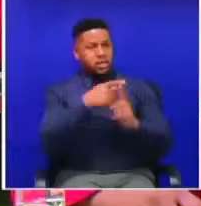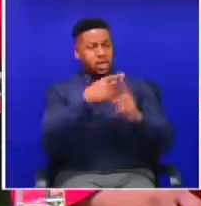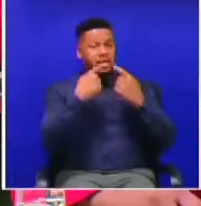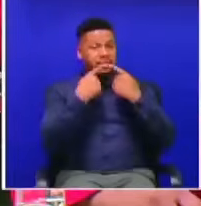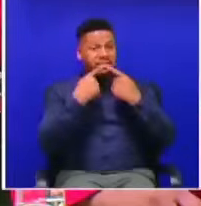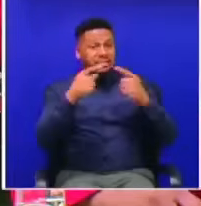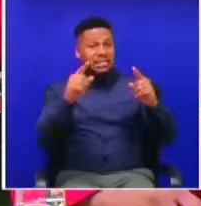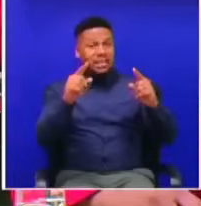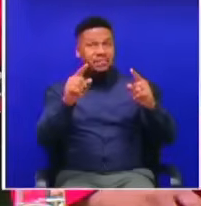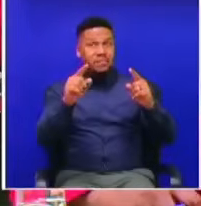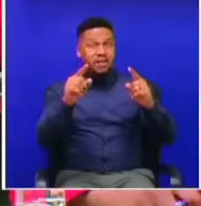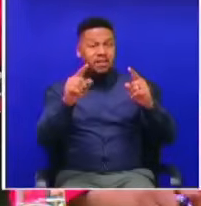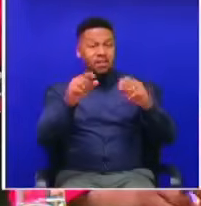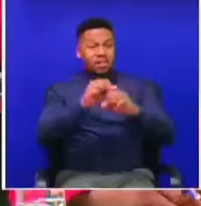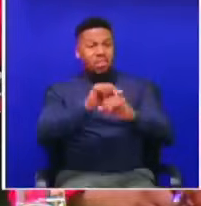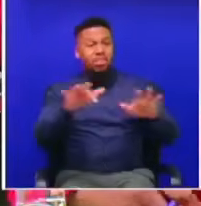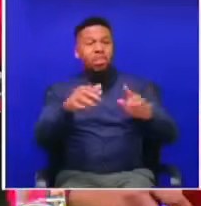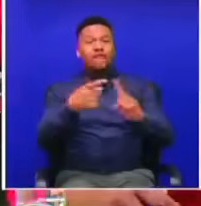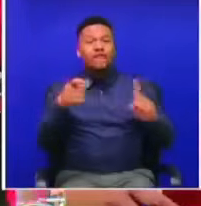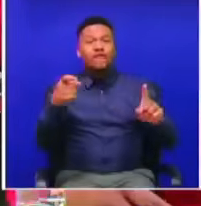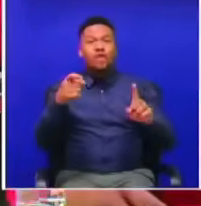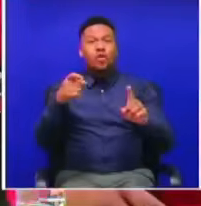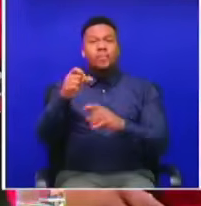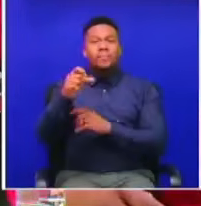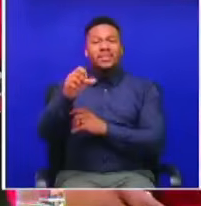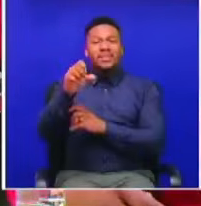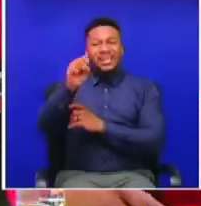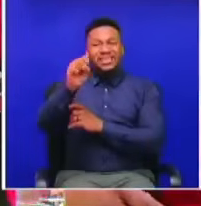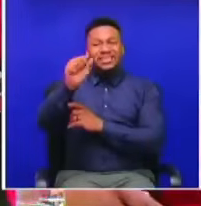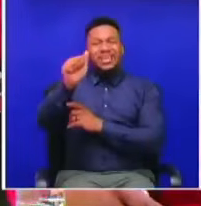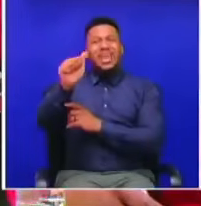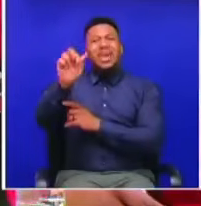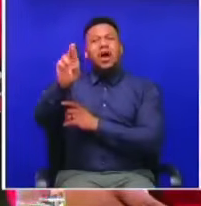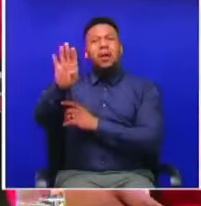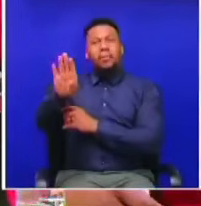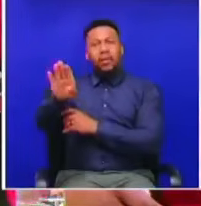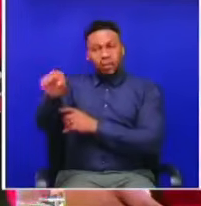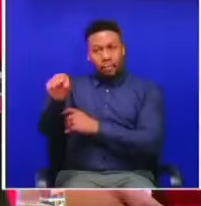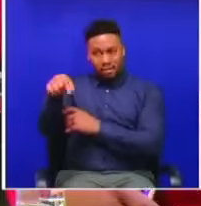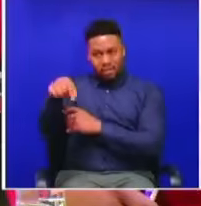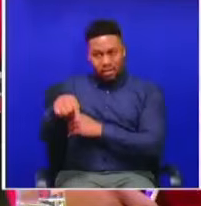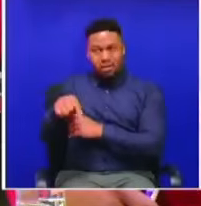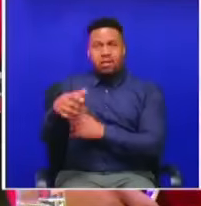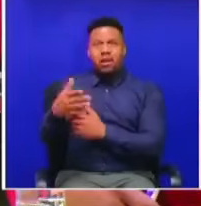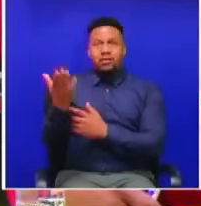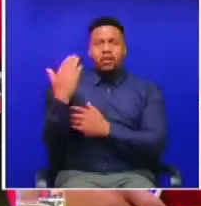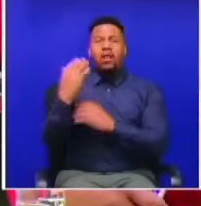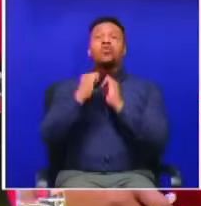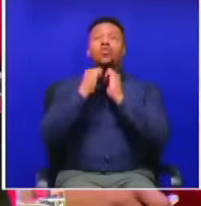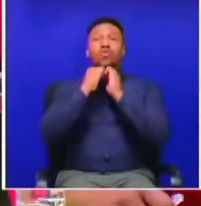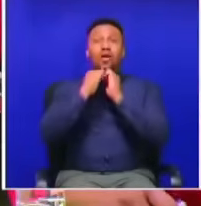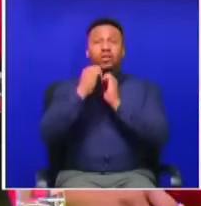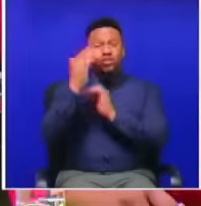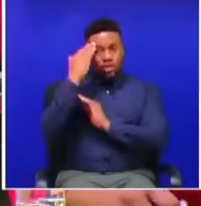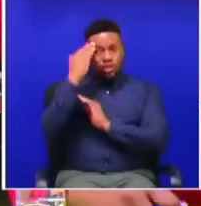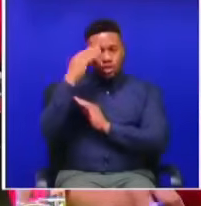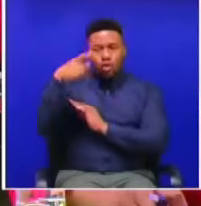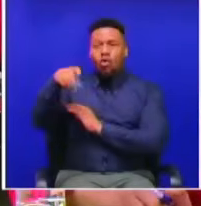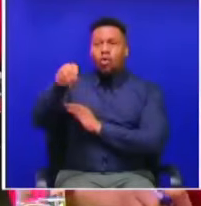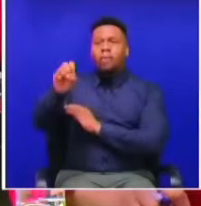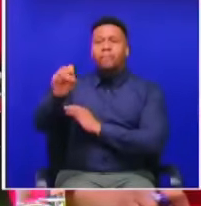South African Reserve Bank on the 25th August, we know that the Post Bank is still a designated clearing